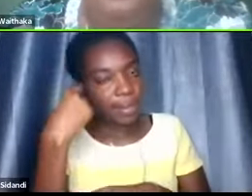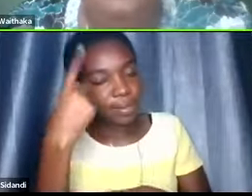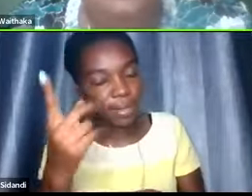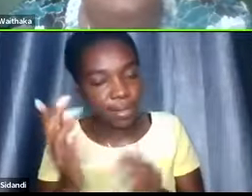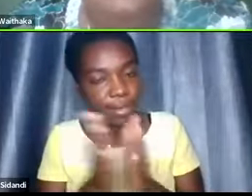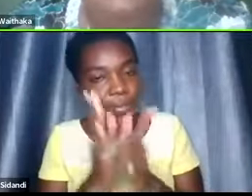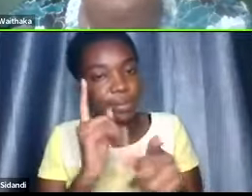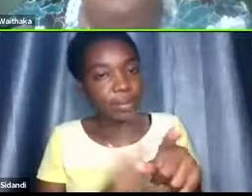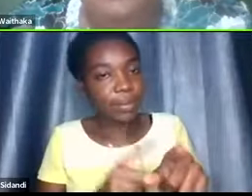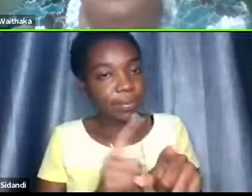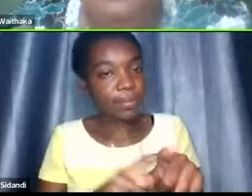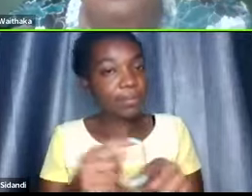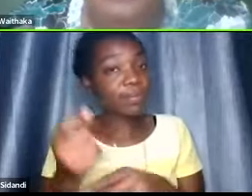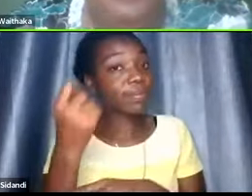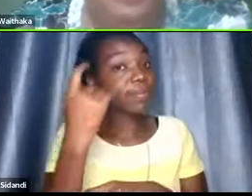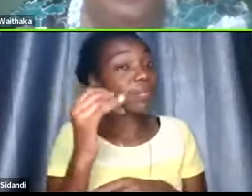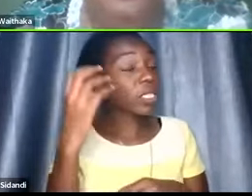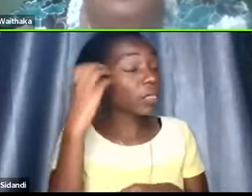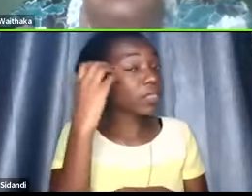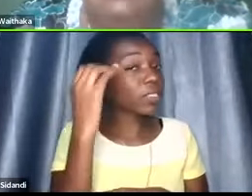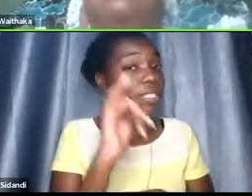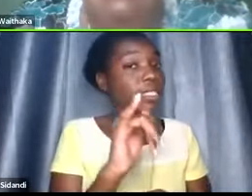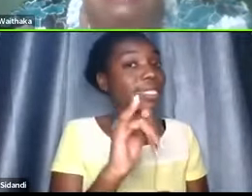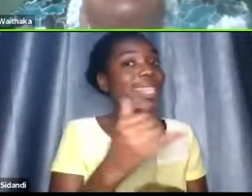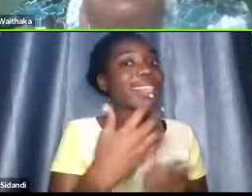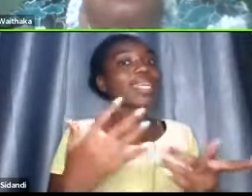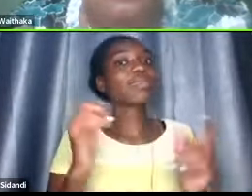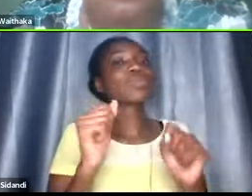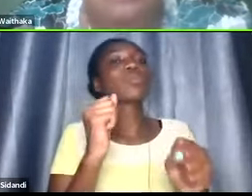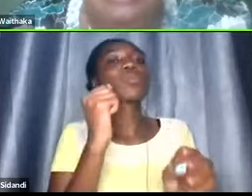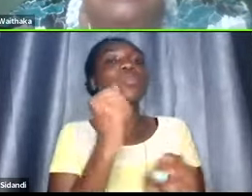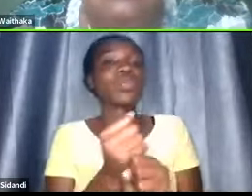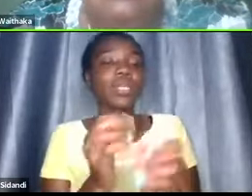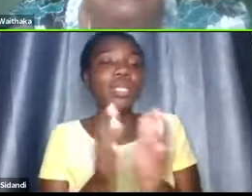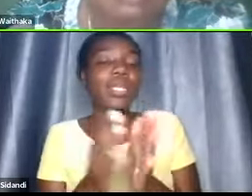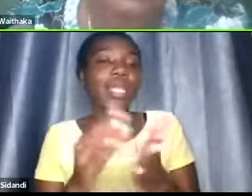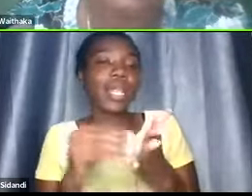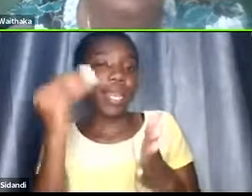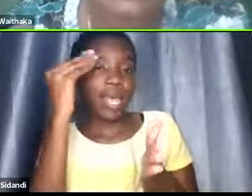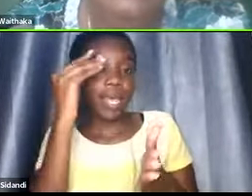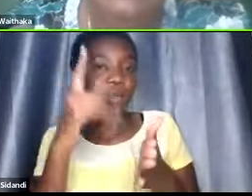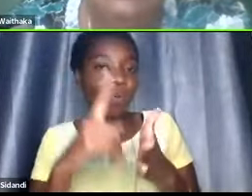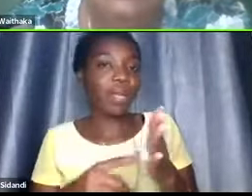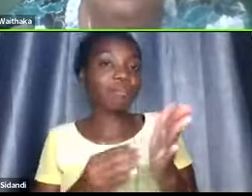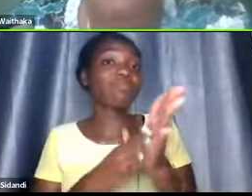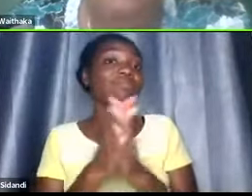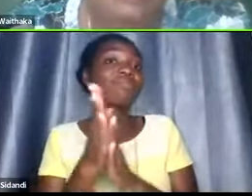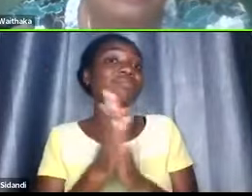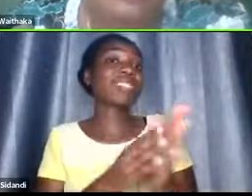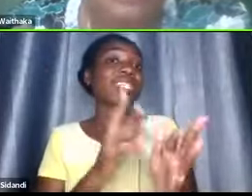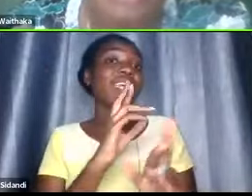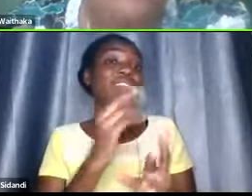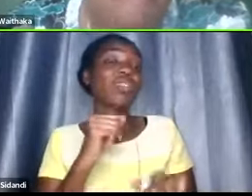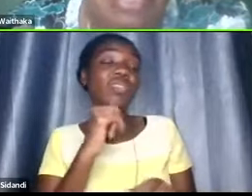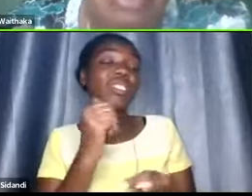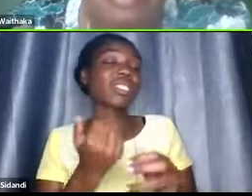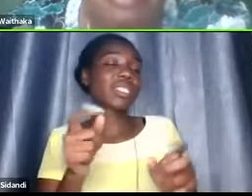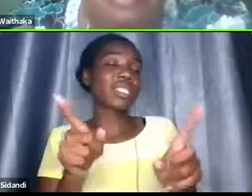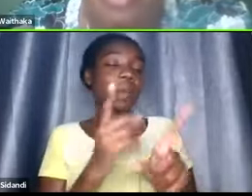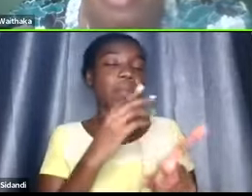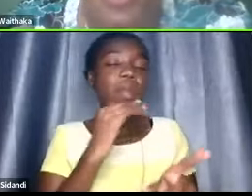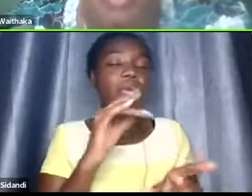course, these are some of the things that they will do so that they learn what their interests are, not their sisters, not their brothers, not their friends,